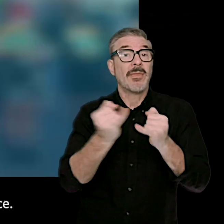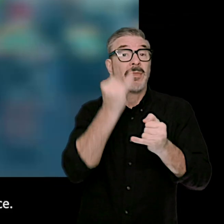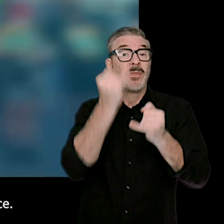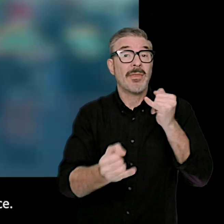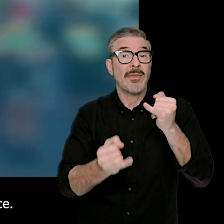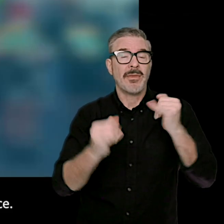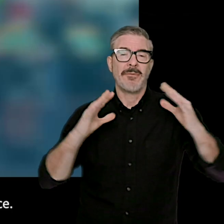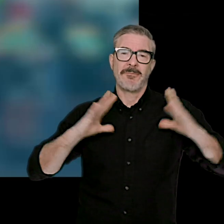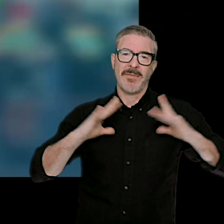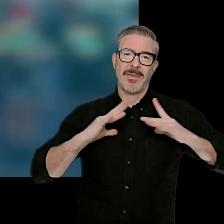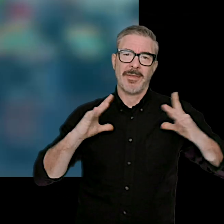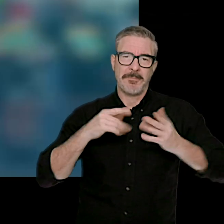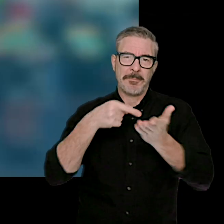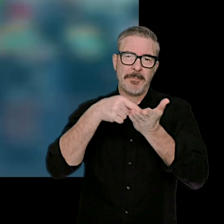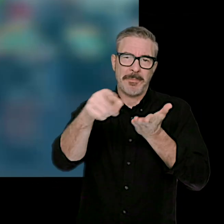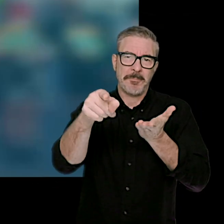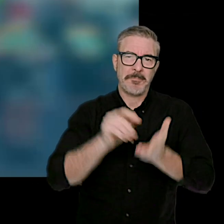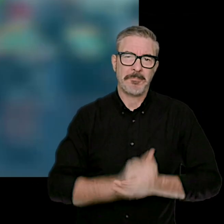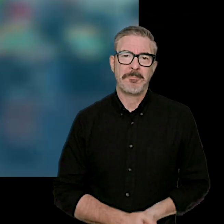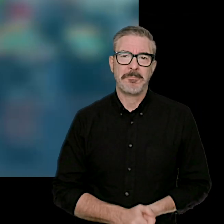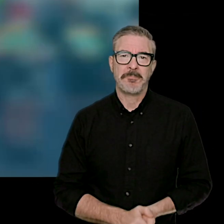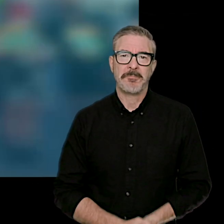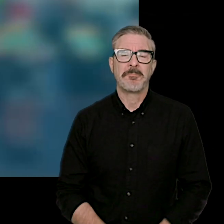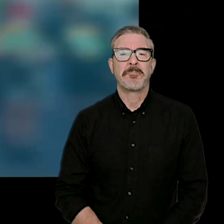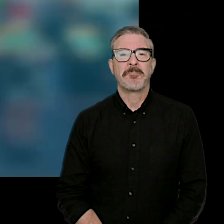length of service, 7, vacation pay.